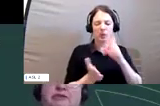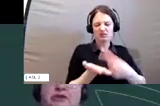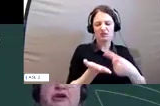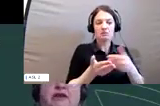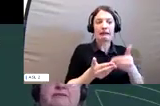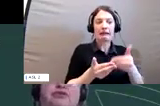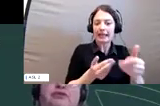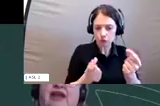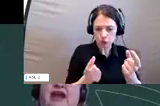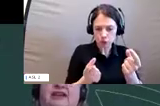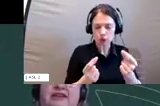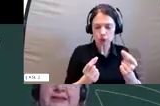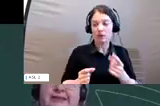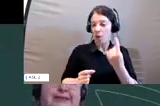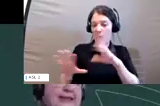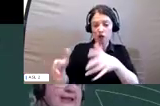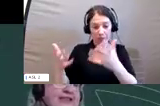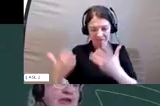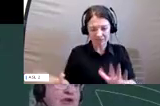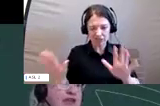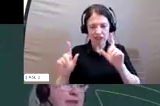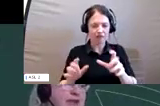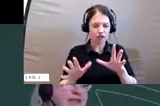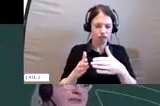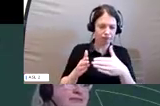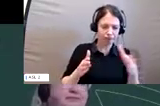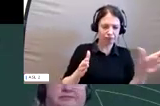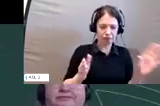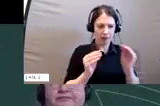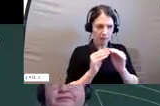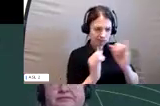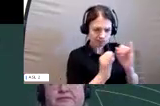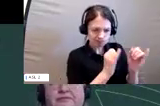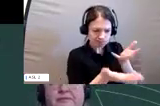other groups of people to try and broaden that out and understand what that means.